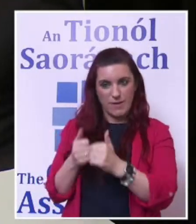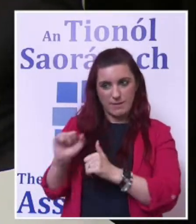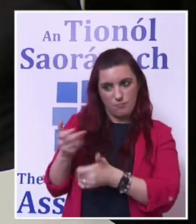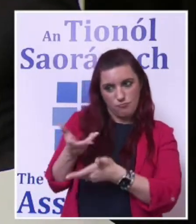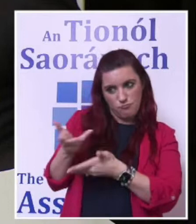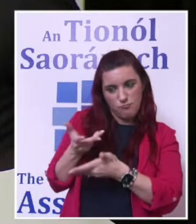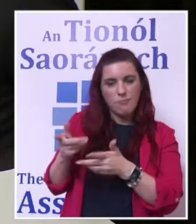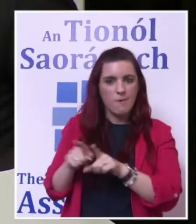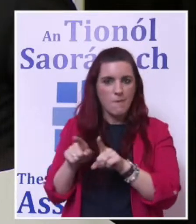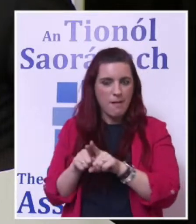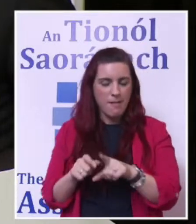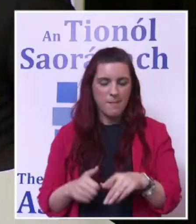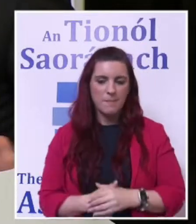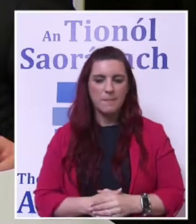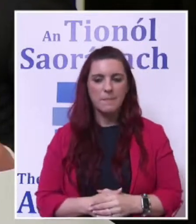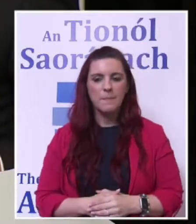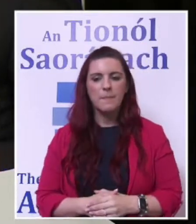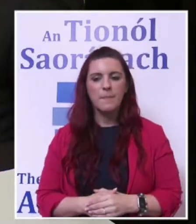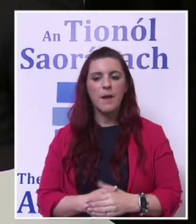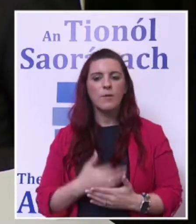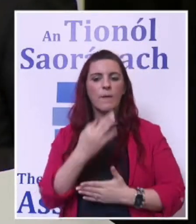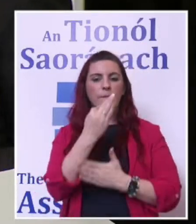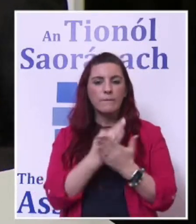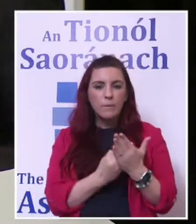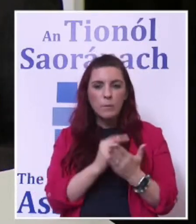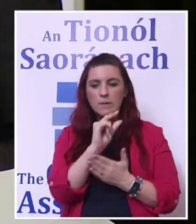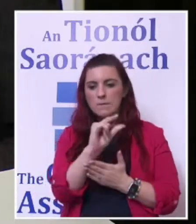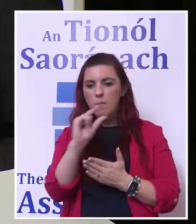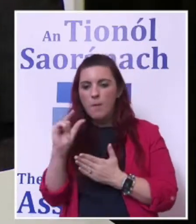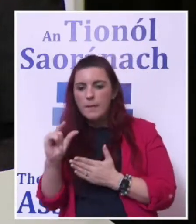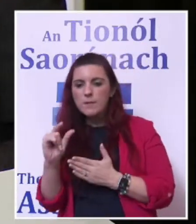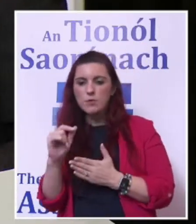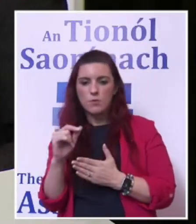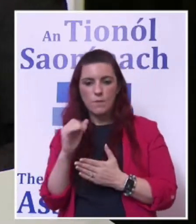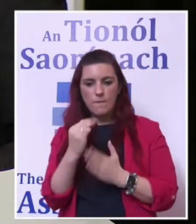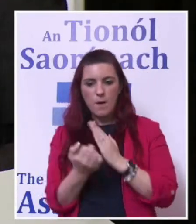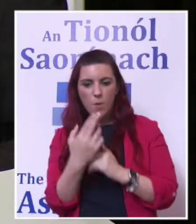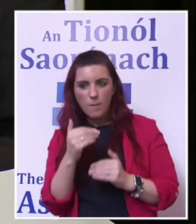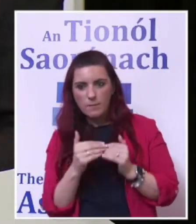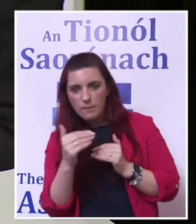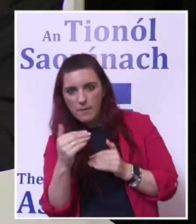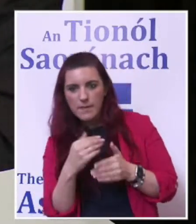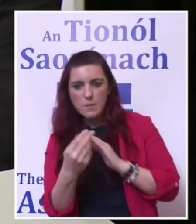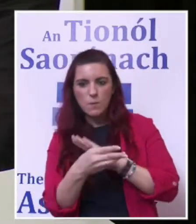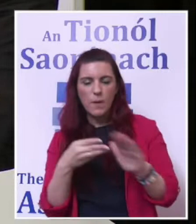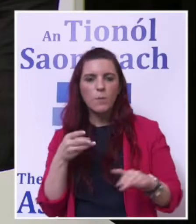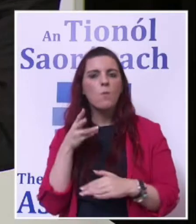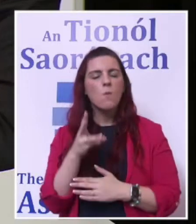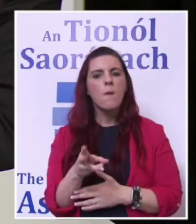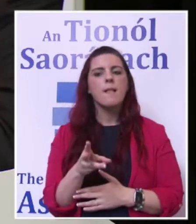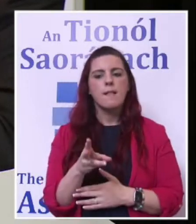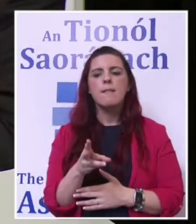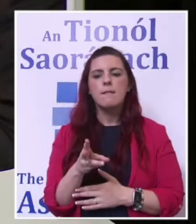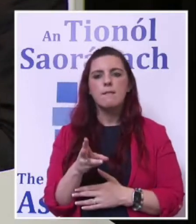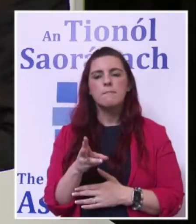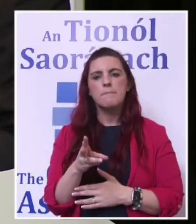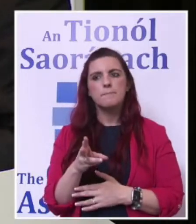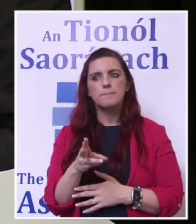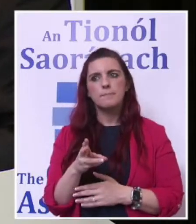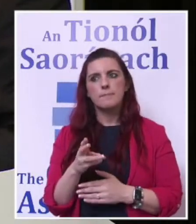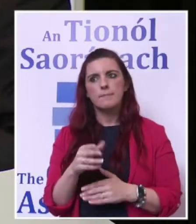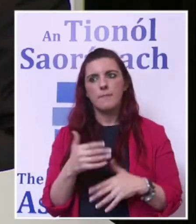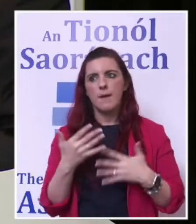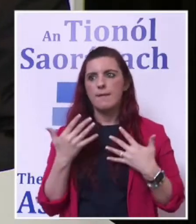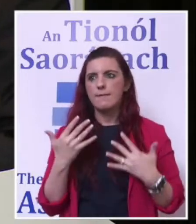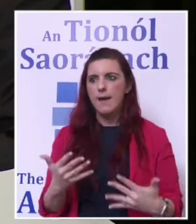guidance. Just we have a few things to follow up upon for you over the course of the week. We're going to now begin